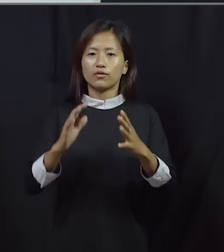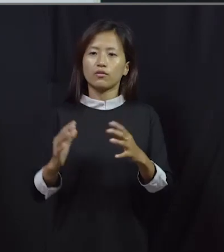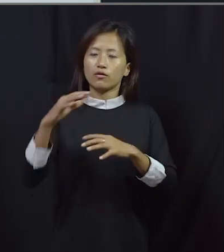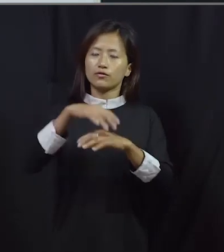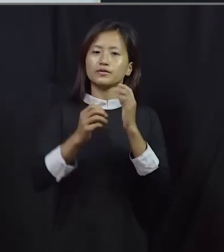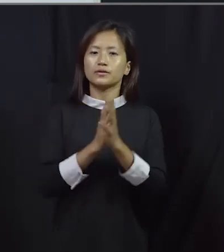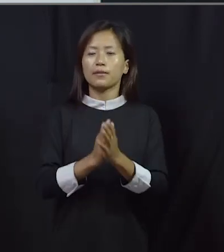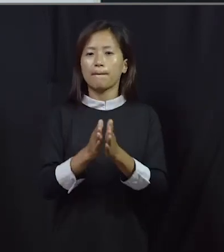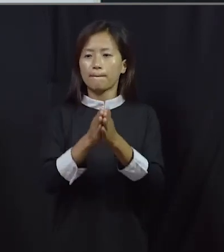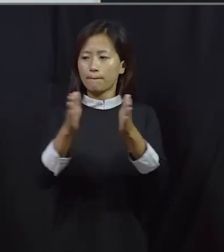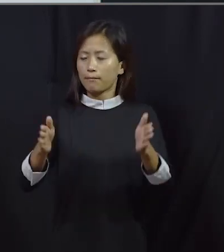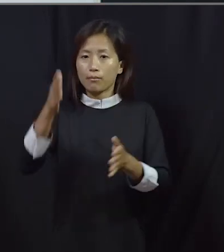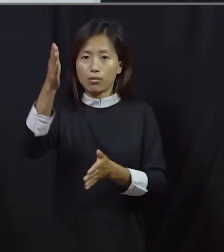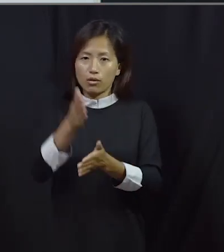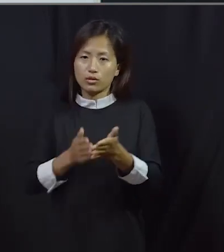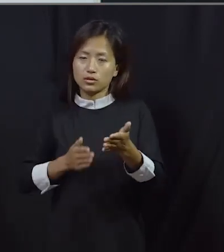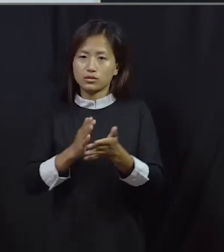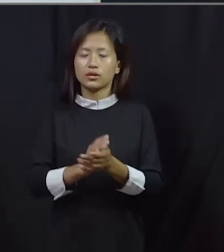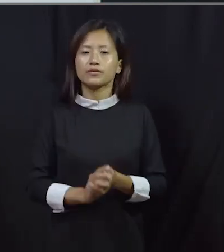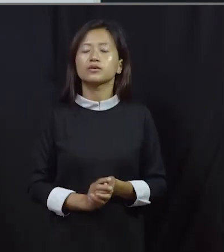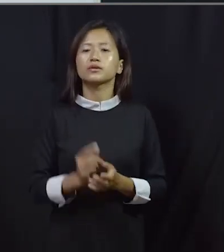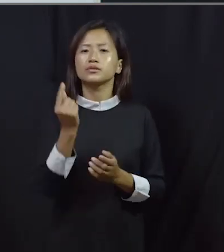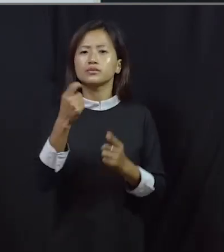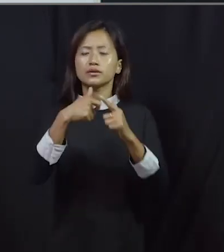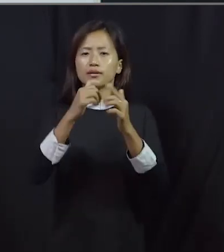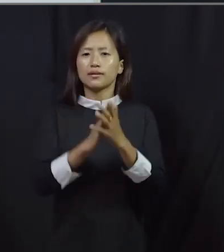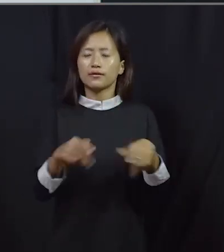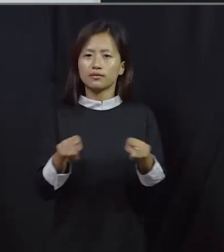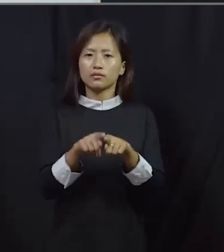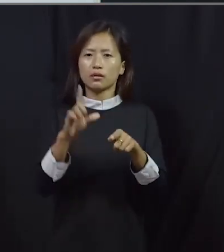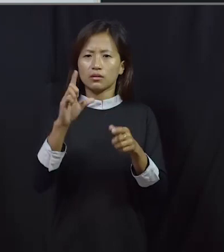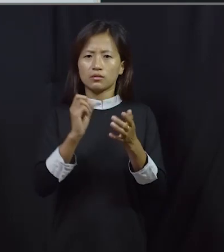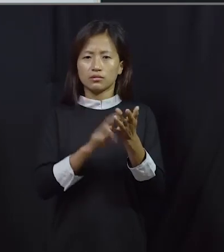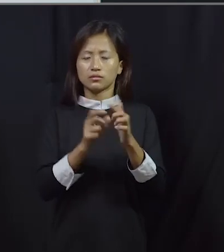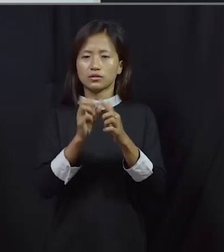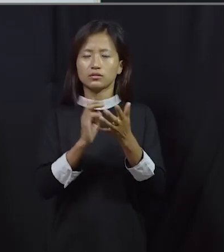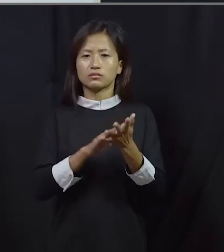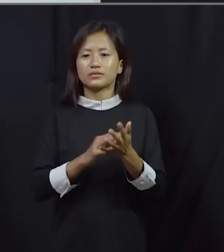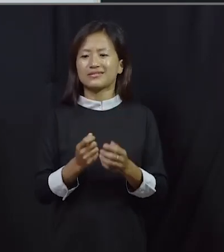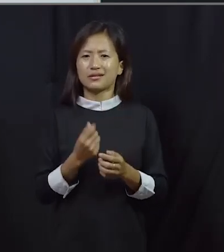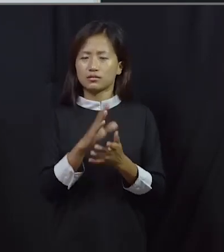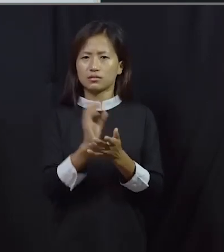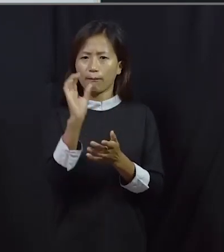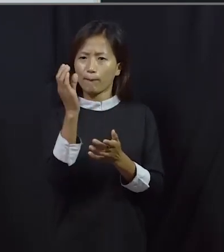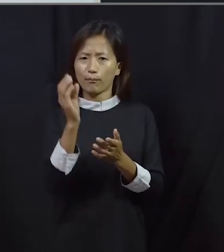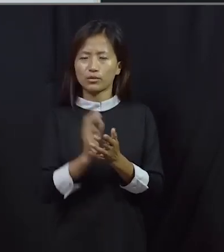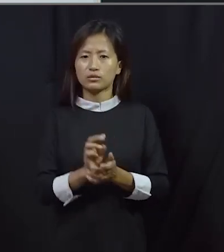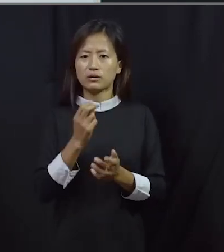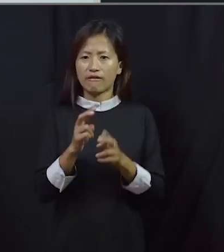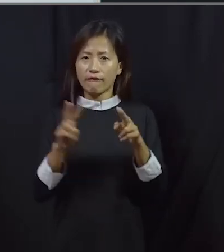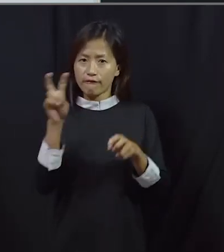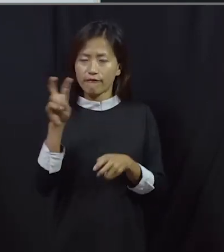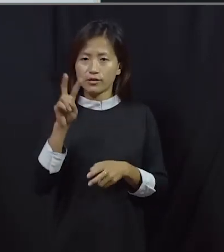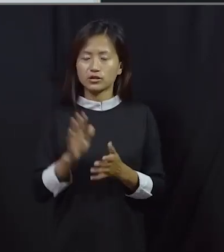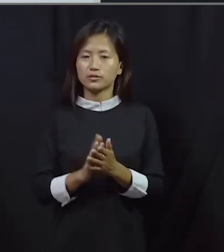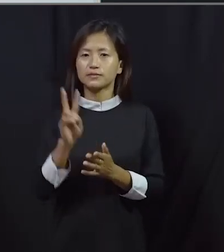something with what? Say UK, London. Okay, so suppose you are importing some, say, potatoes. Suppose you are importing, or you do